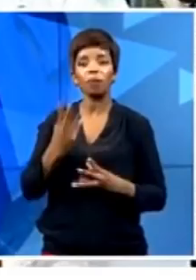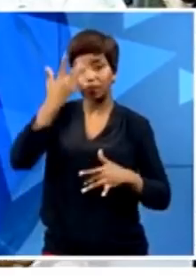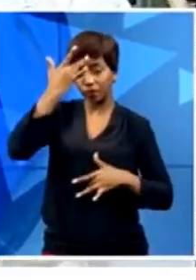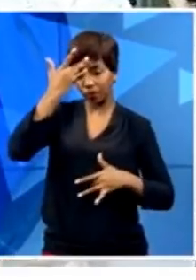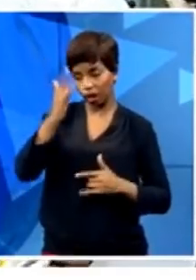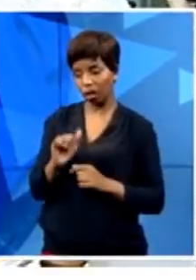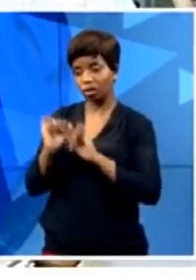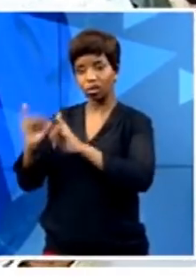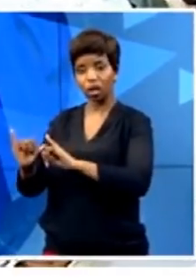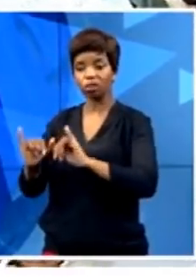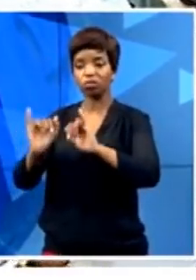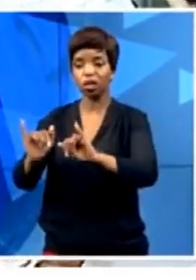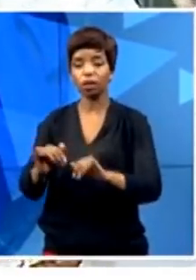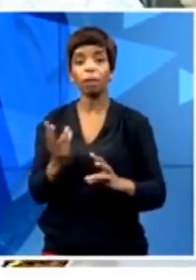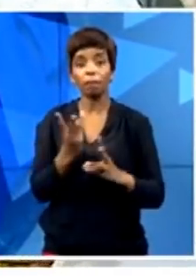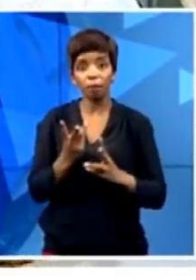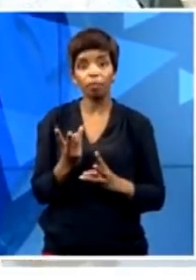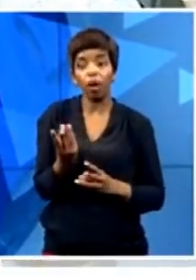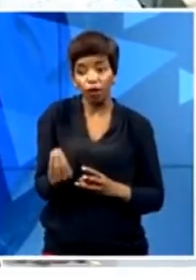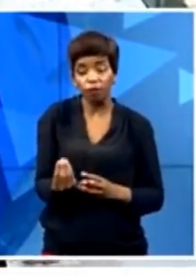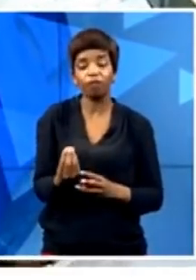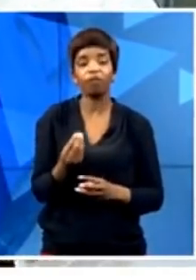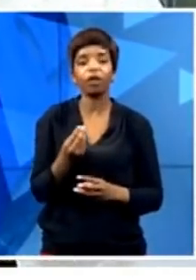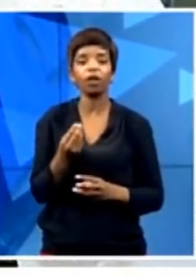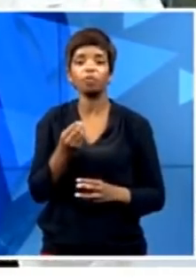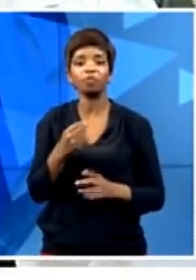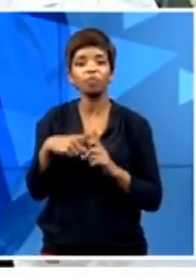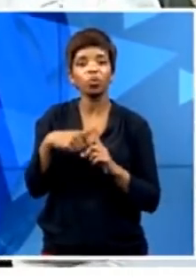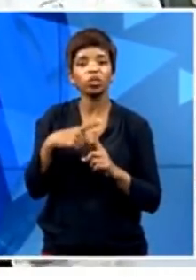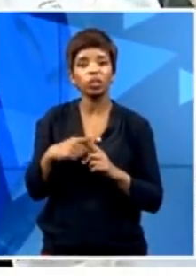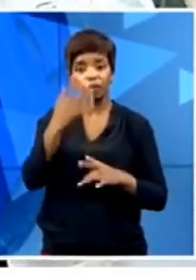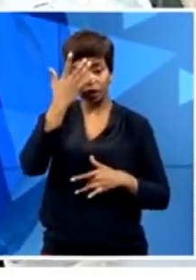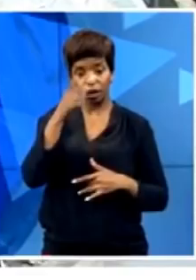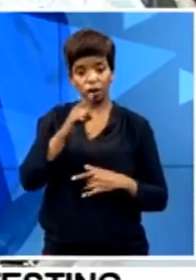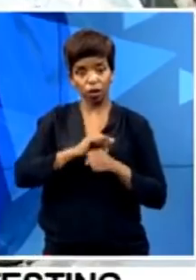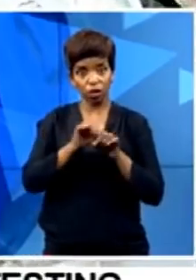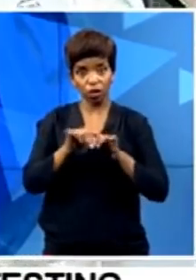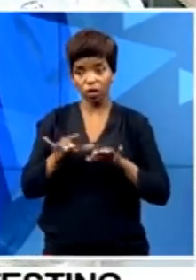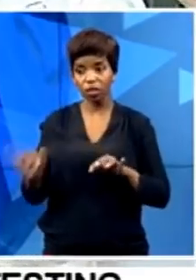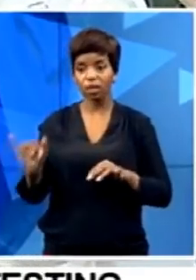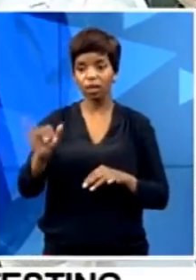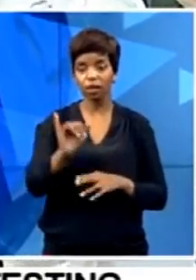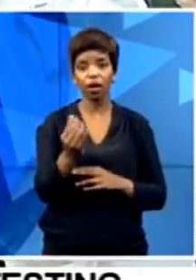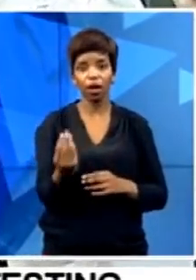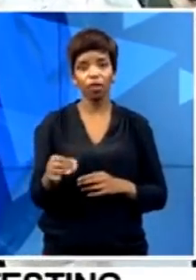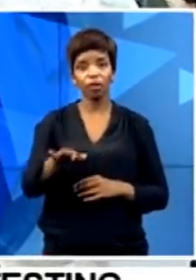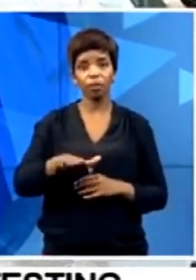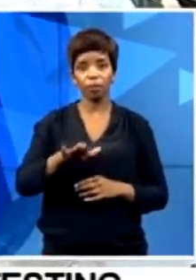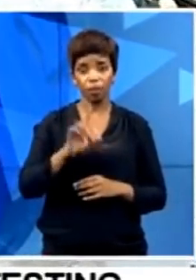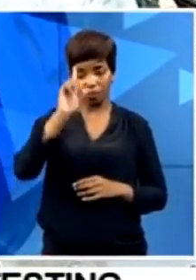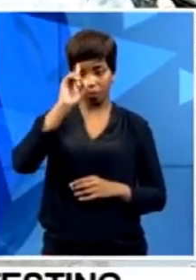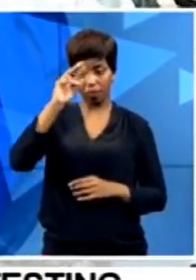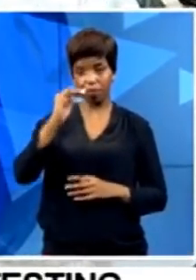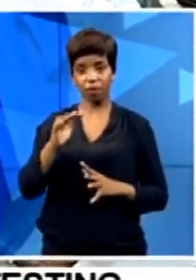in a meeting with Nelson Mandela University. It was interesting, getting them on board, giving us all those options. People are really out there to